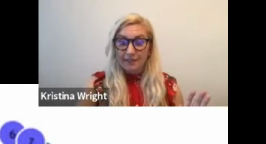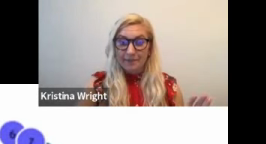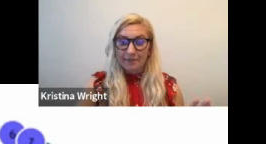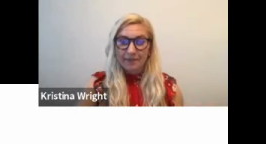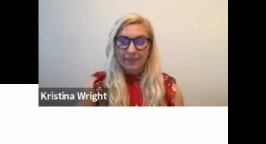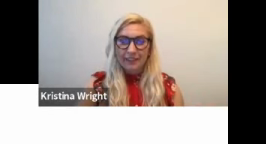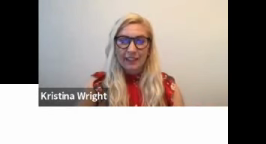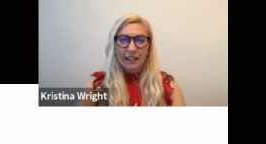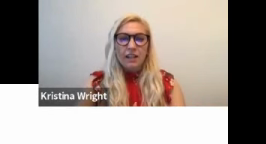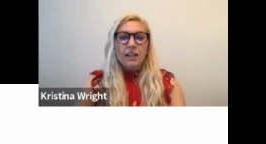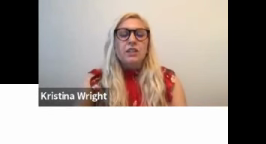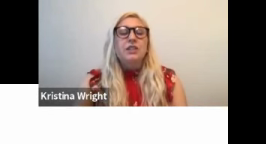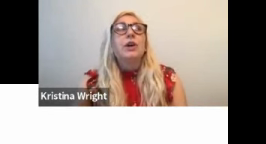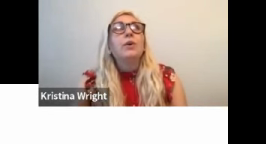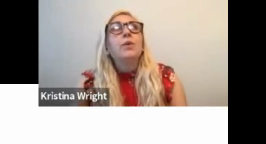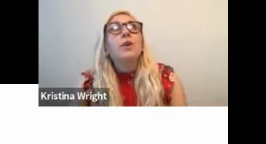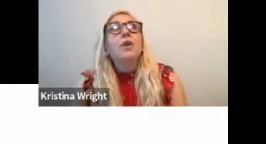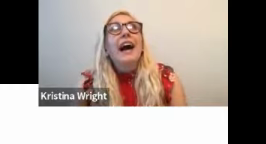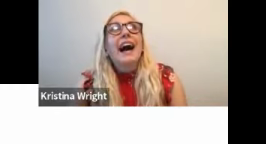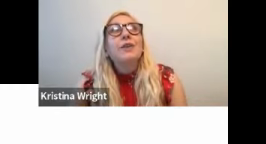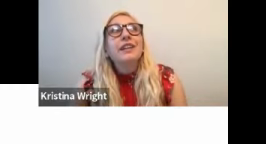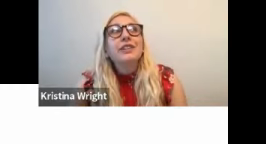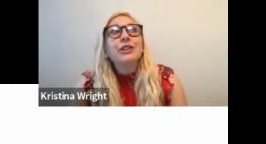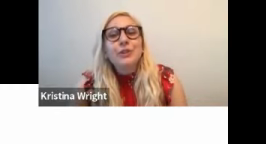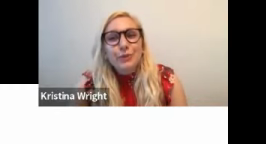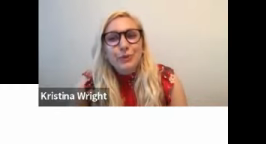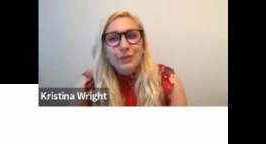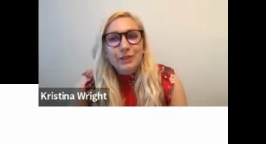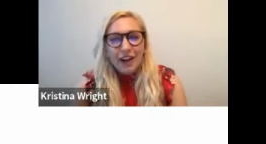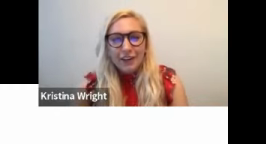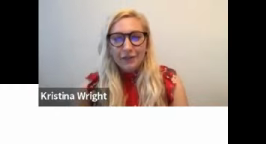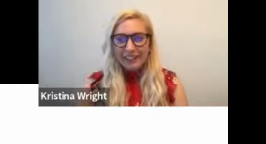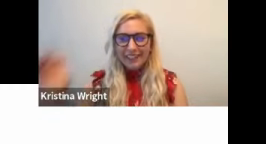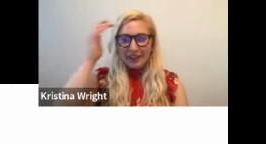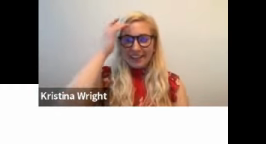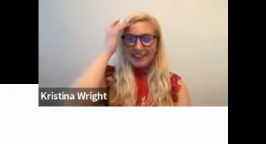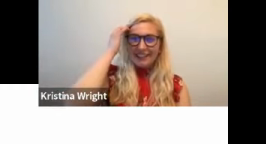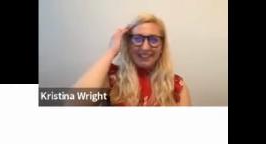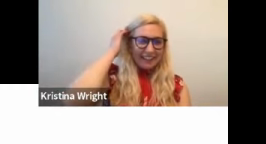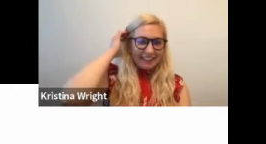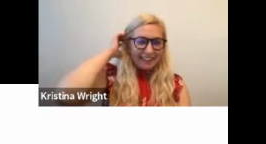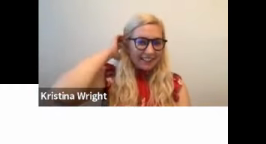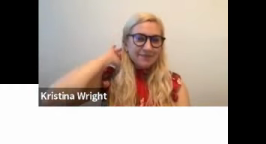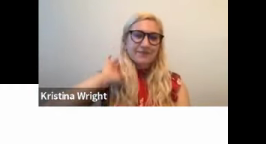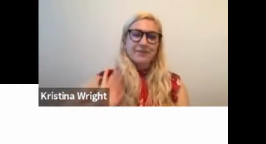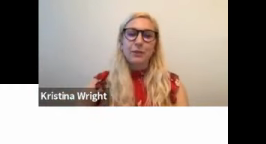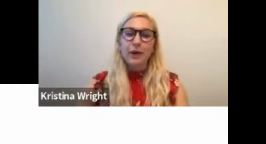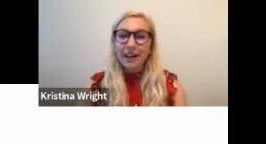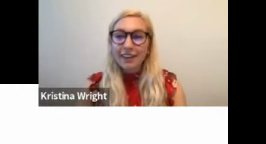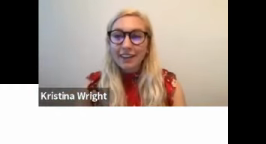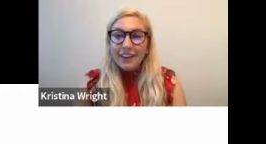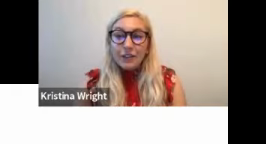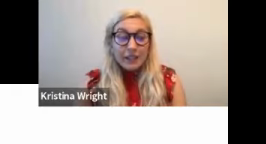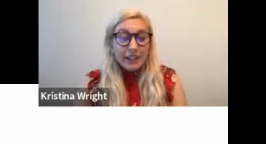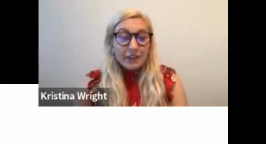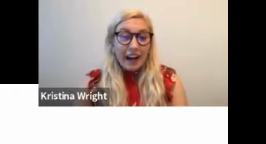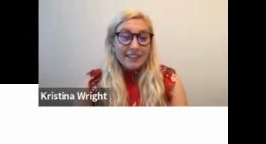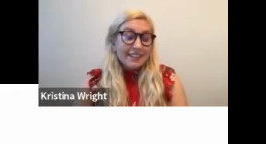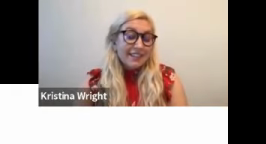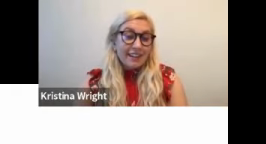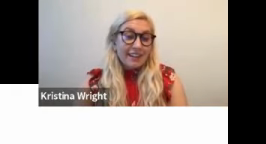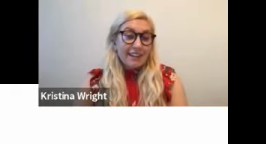different. So how can you start reading graphs like a scientist? Well,